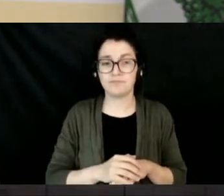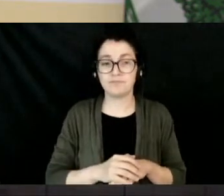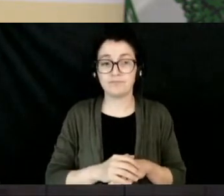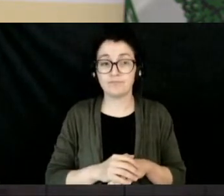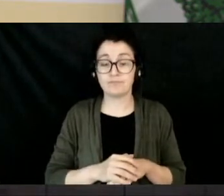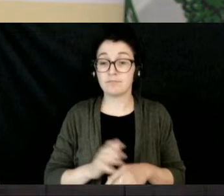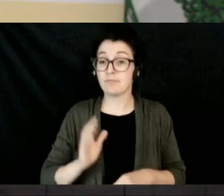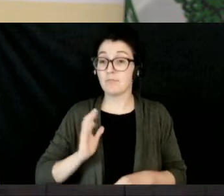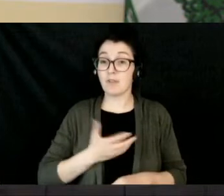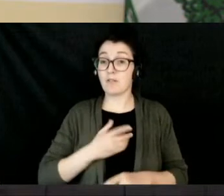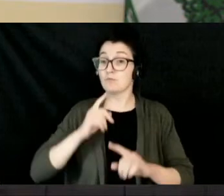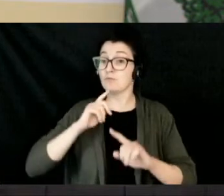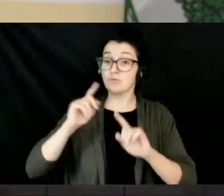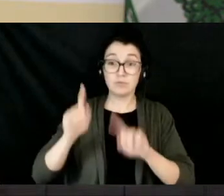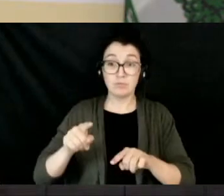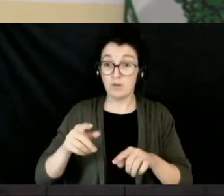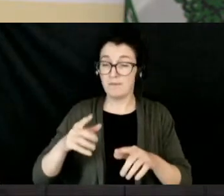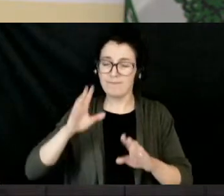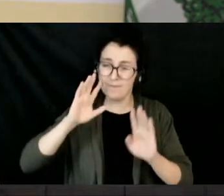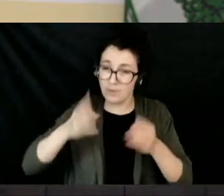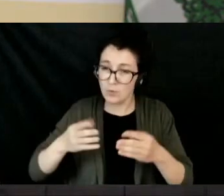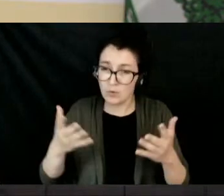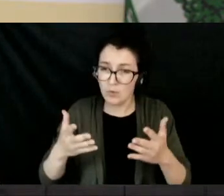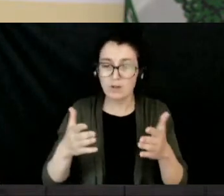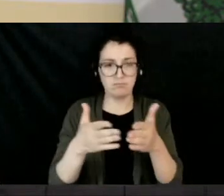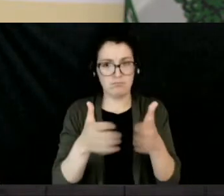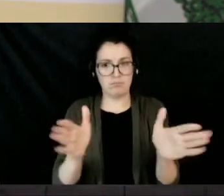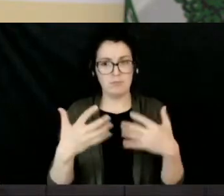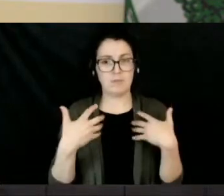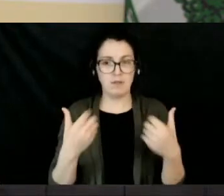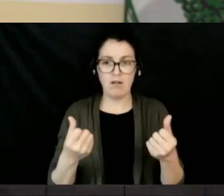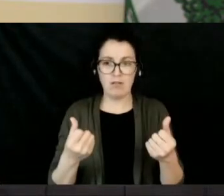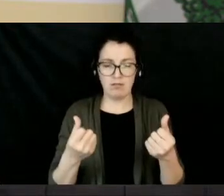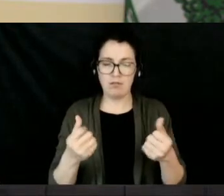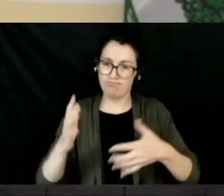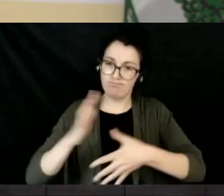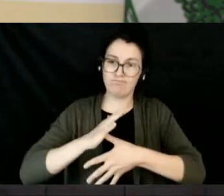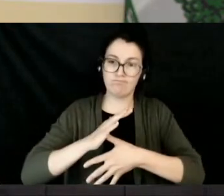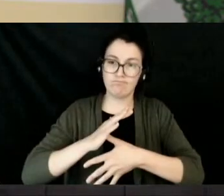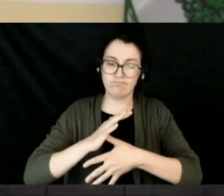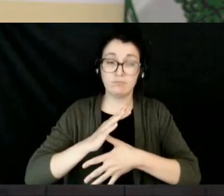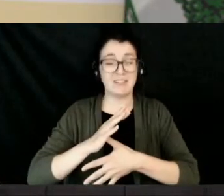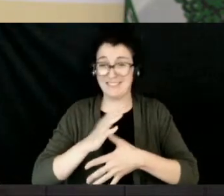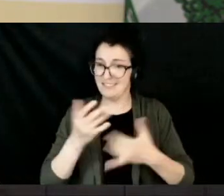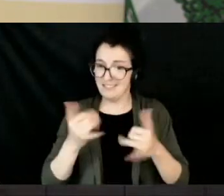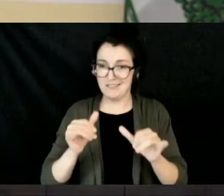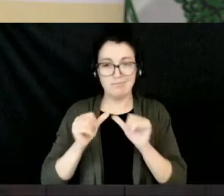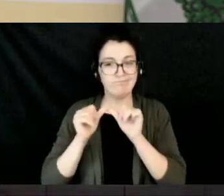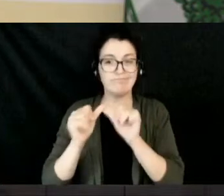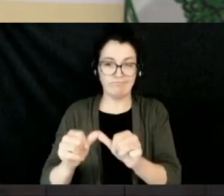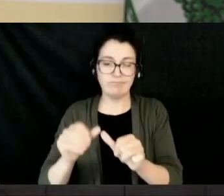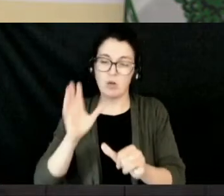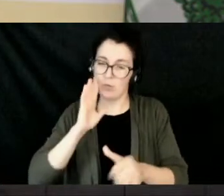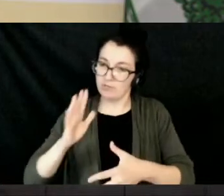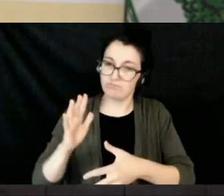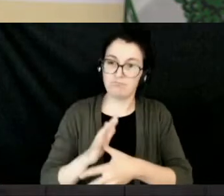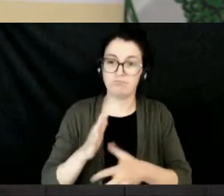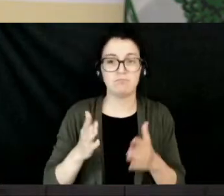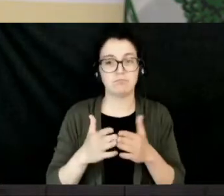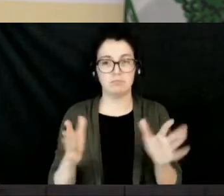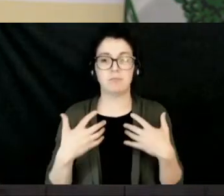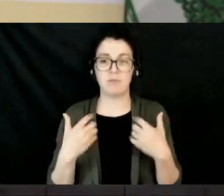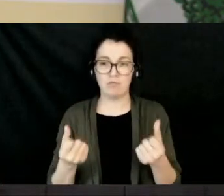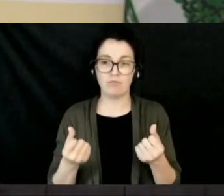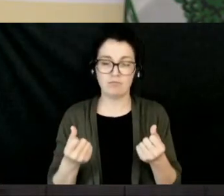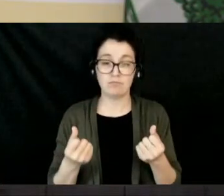been a public health response, and we will continue to do that as we move forward. As circumstances change, we